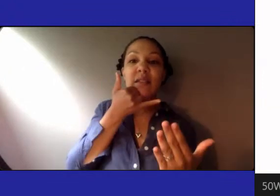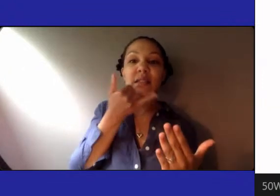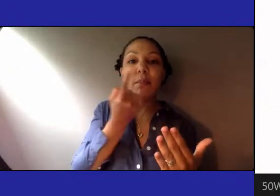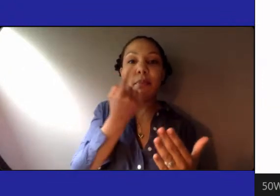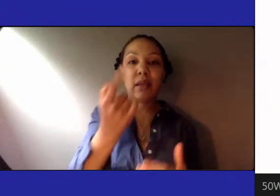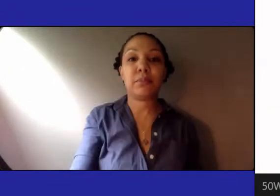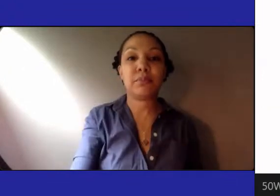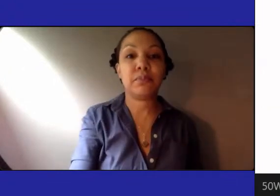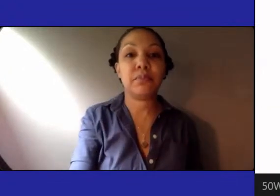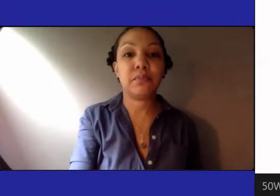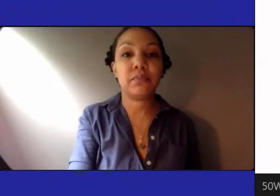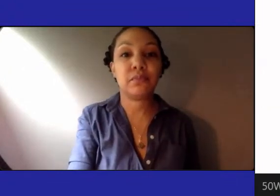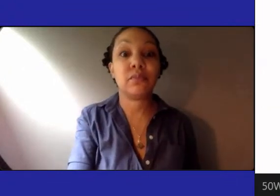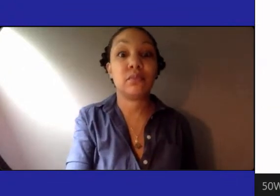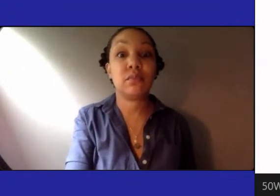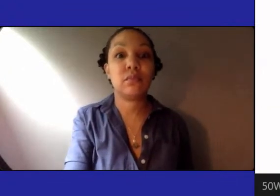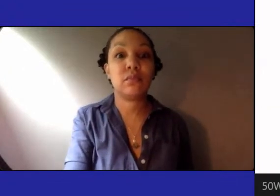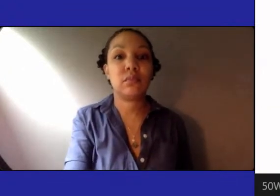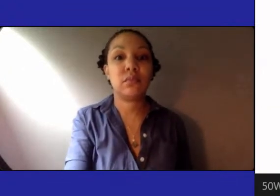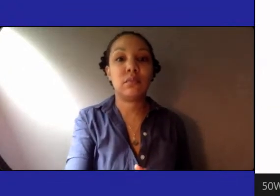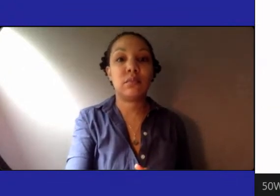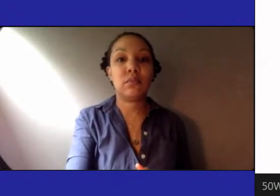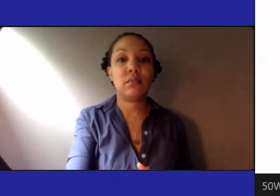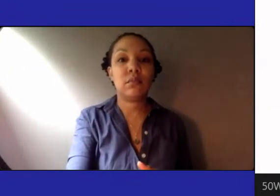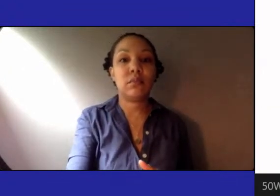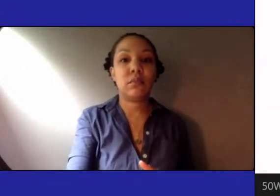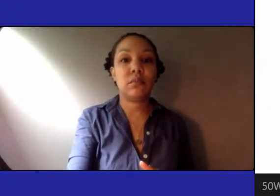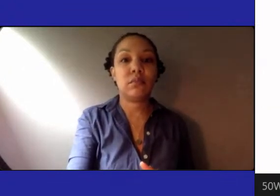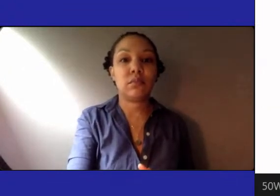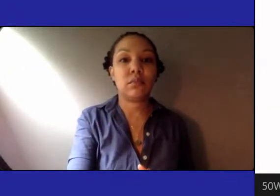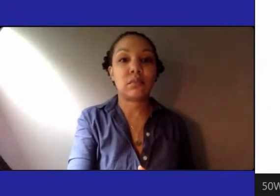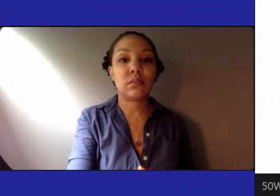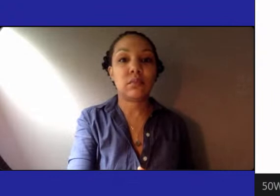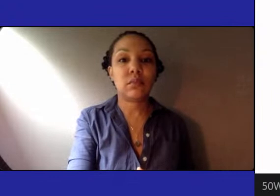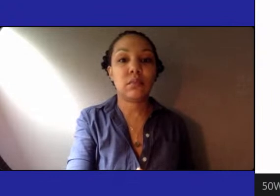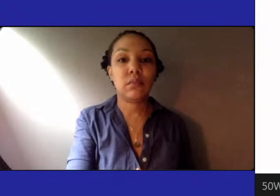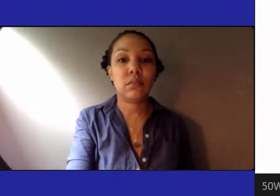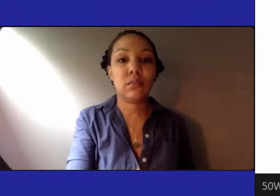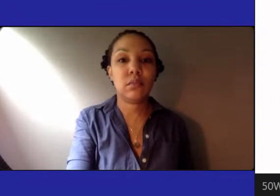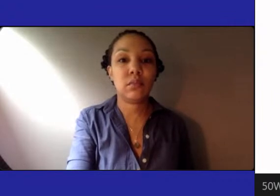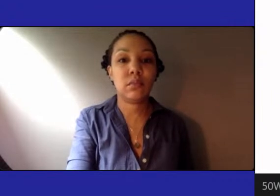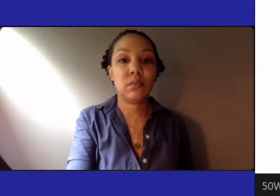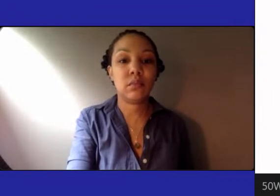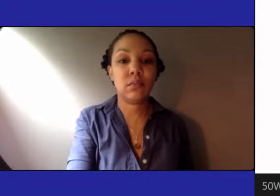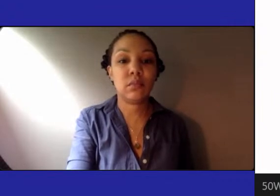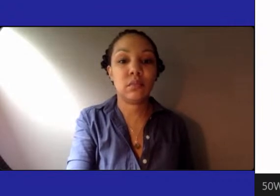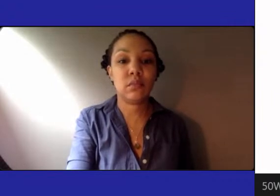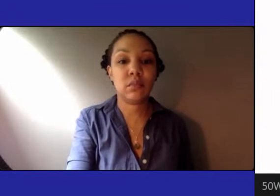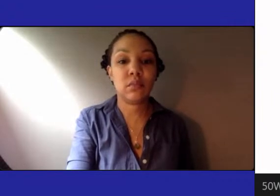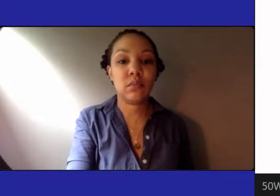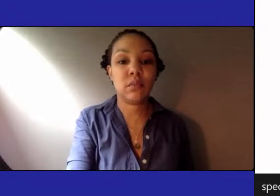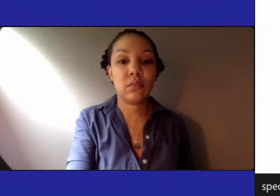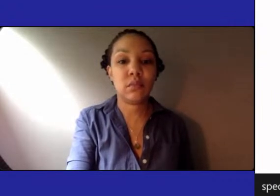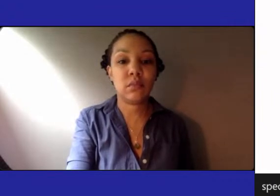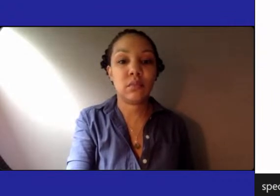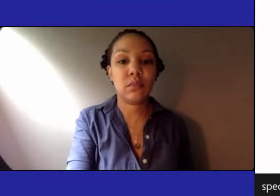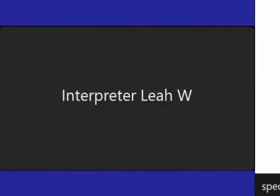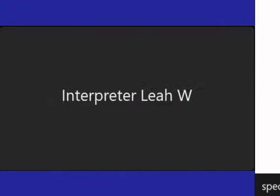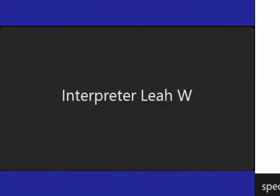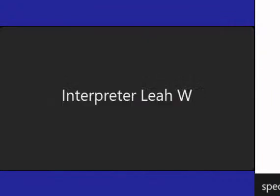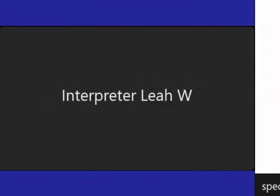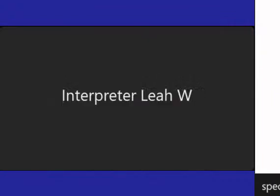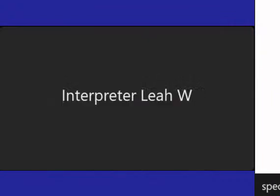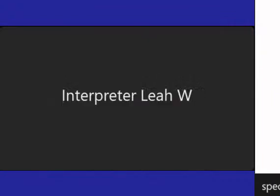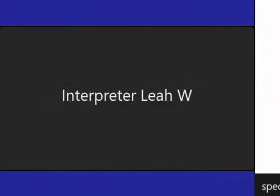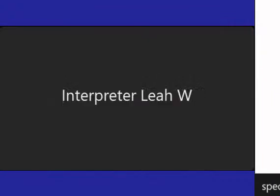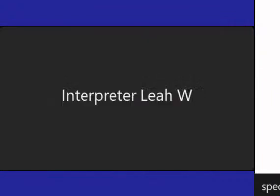be enough people to guarantee. And that is a very different model than the traditional hospital, which is,